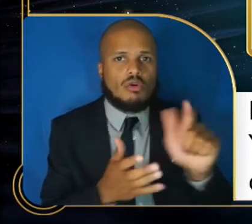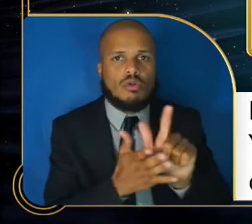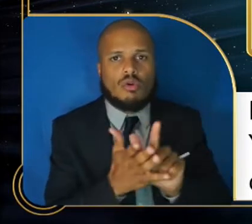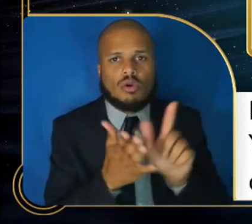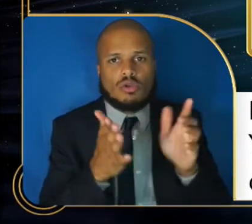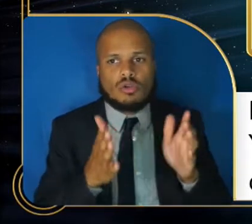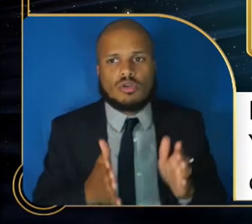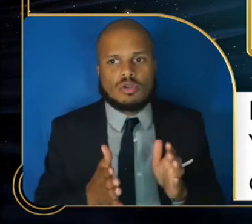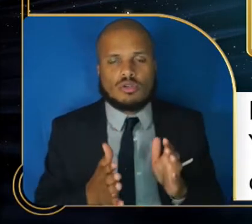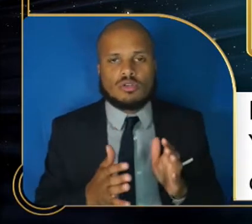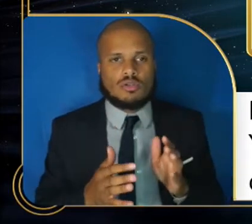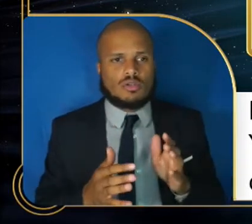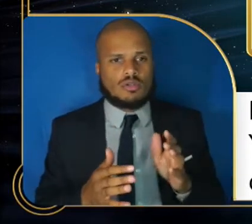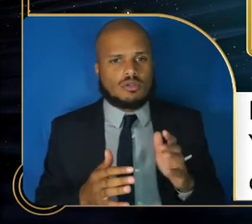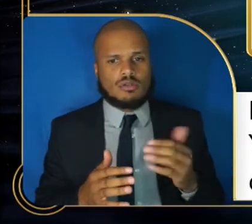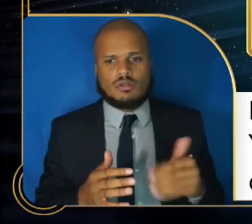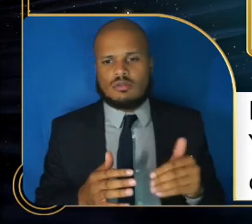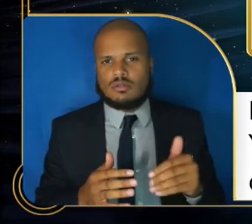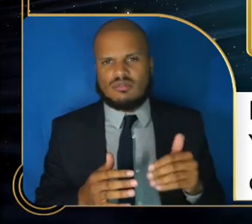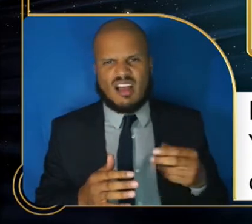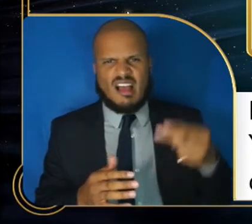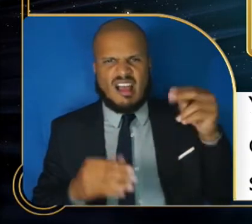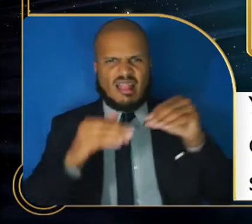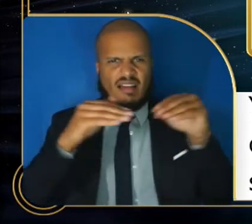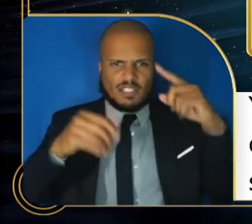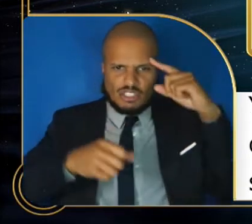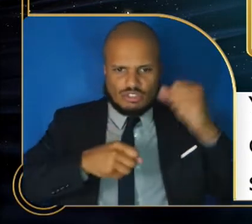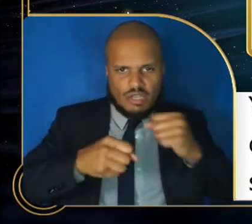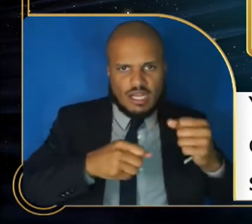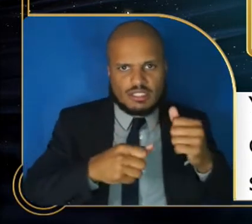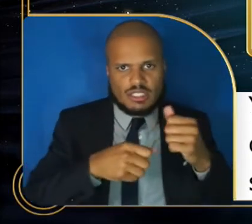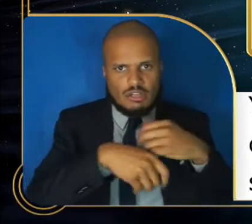and they are such high-level strategy calls